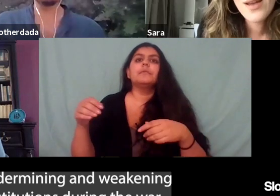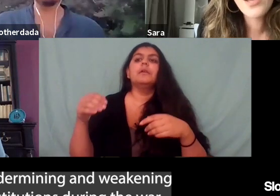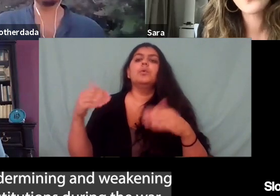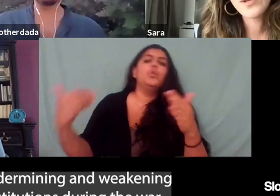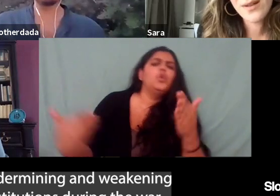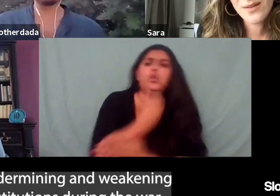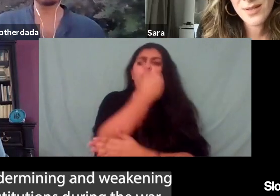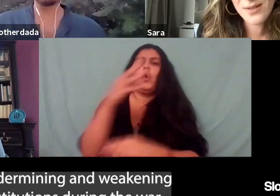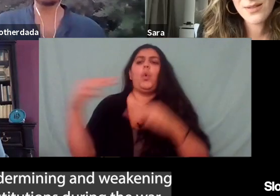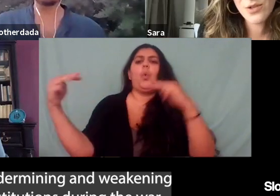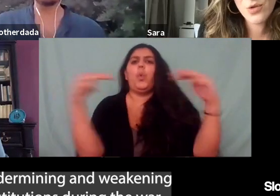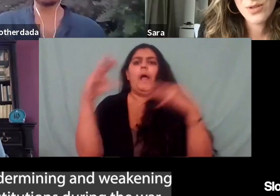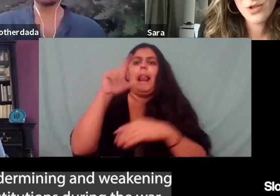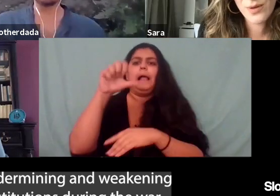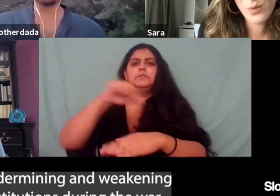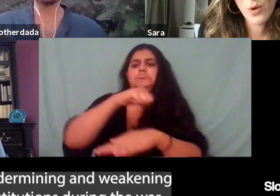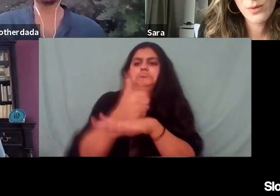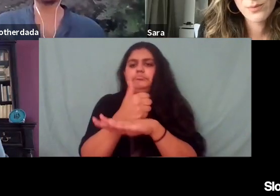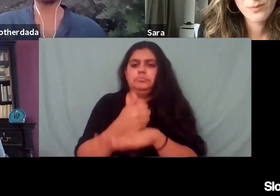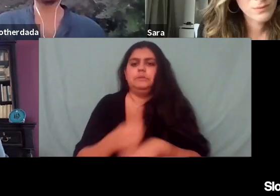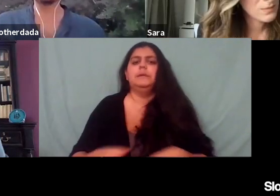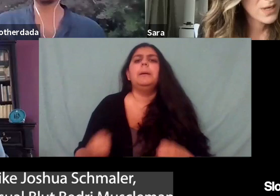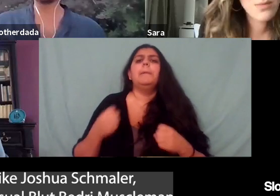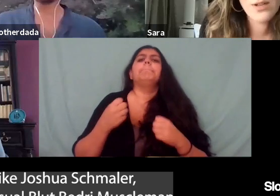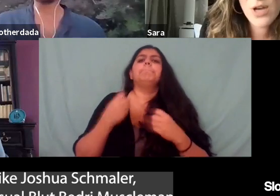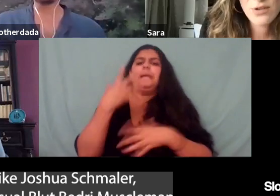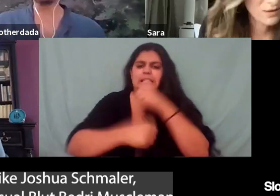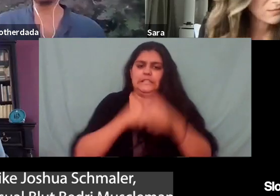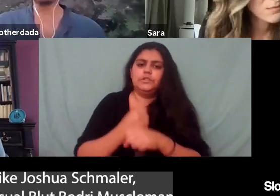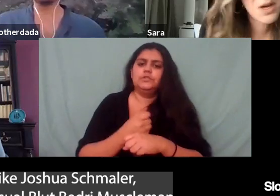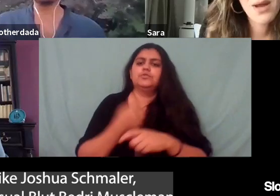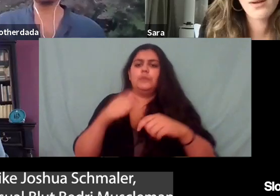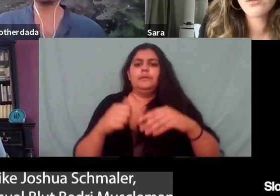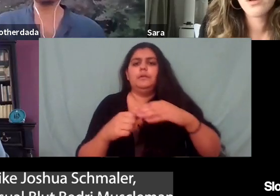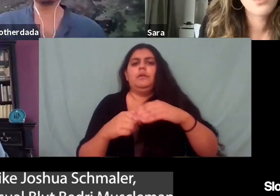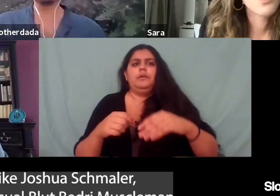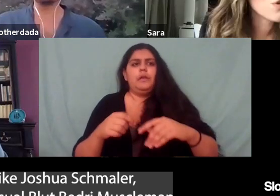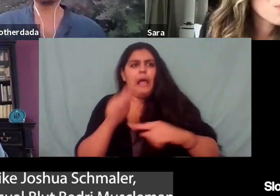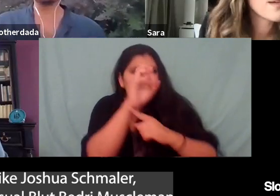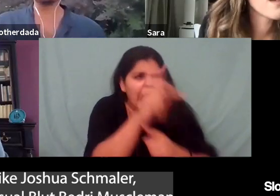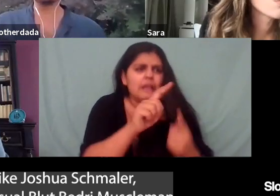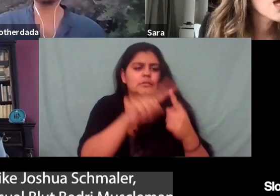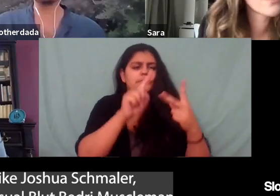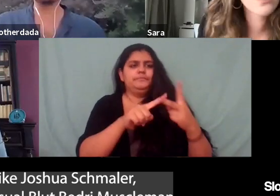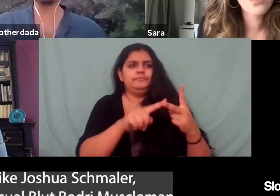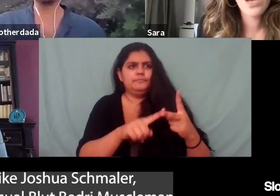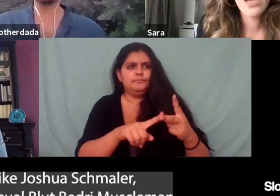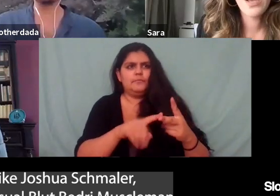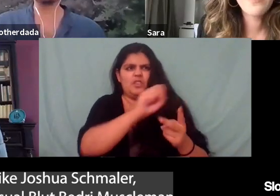undermining, and weakening the state institutions during the war. Names like Jaja, Hbeya, Jmail,